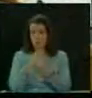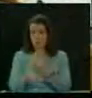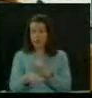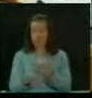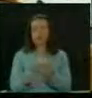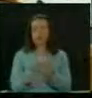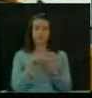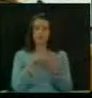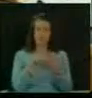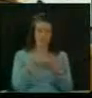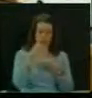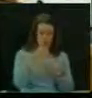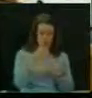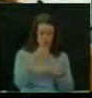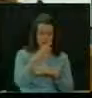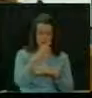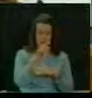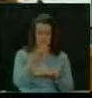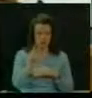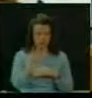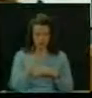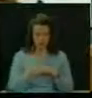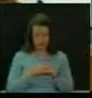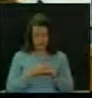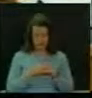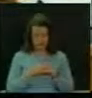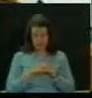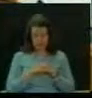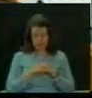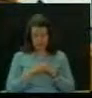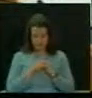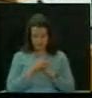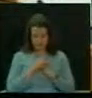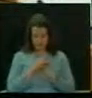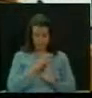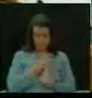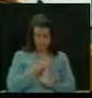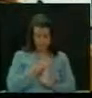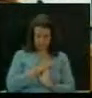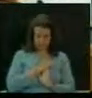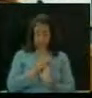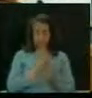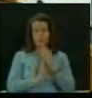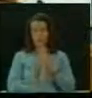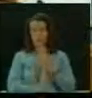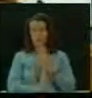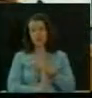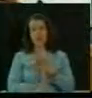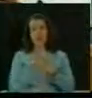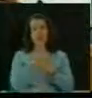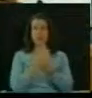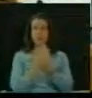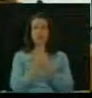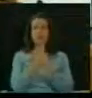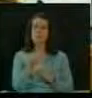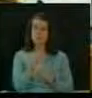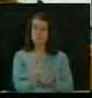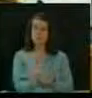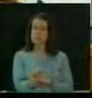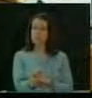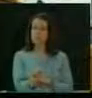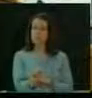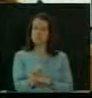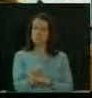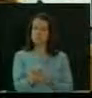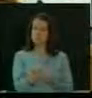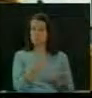on the next one, 906, that the law department would be the proposal and have them react